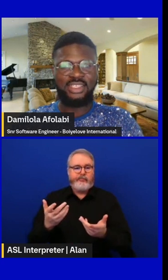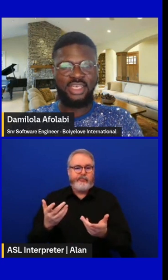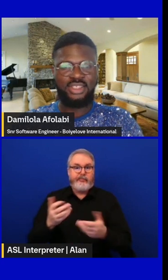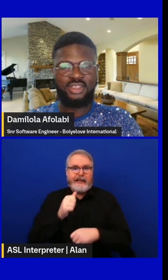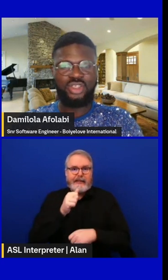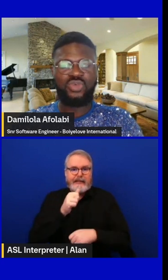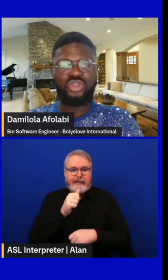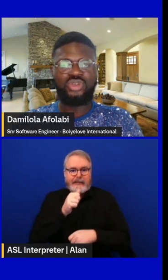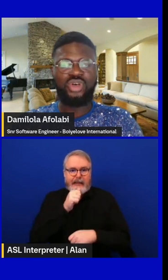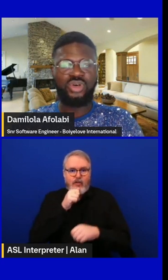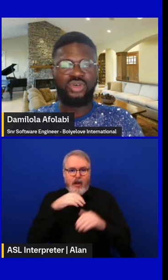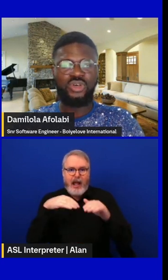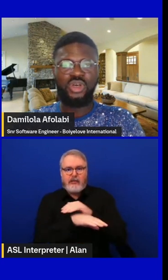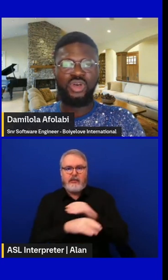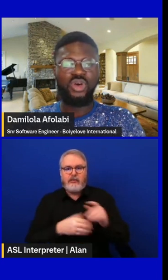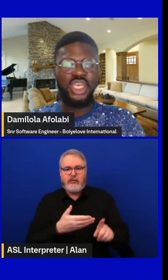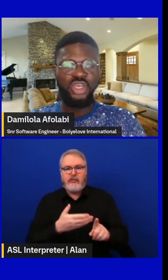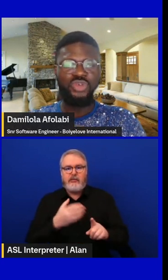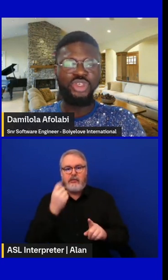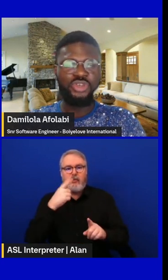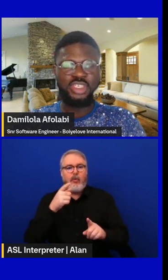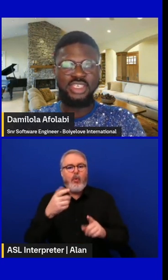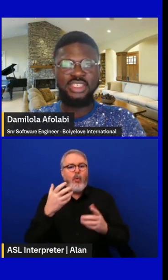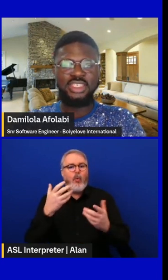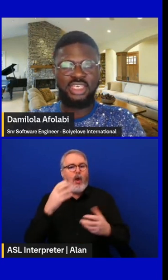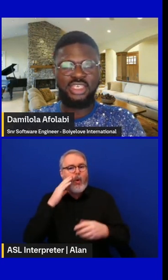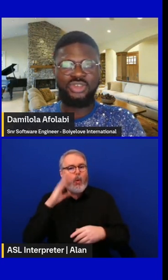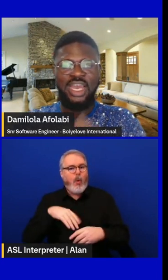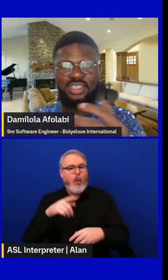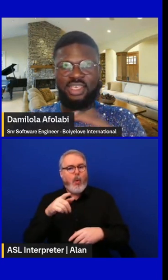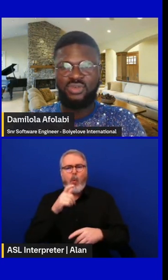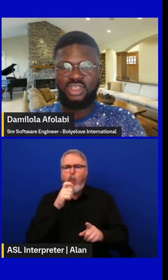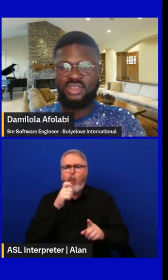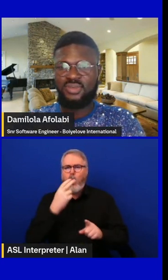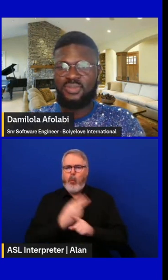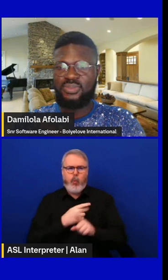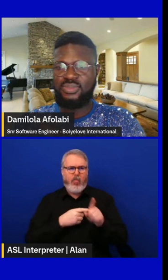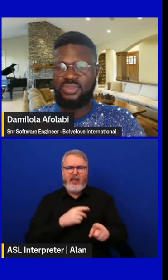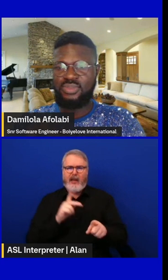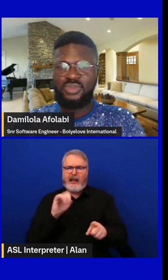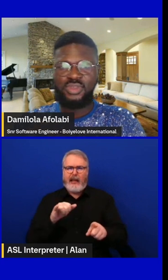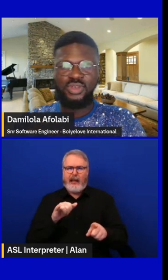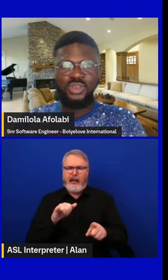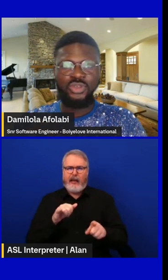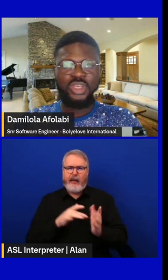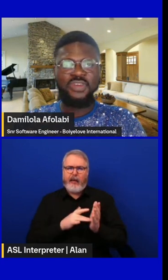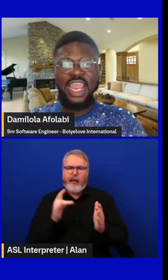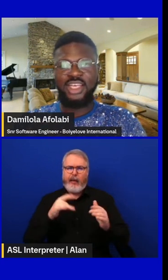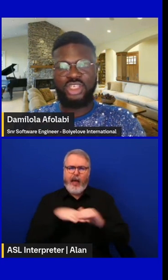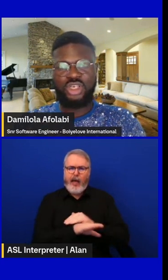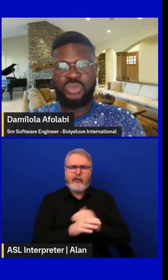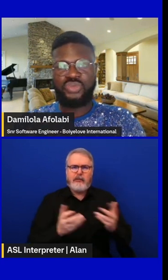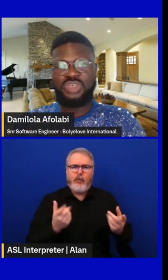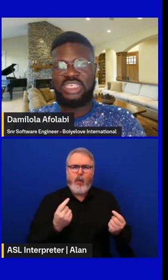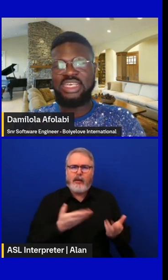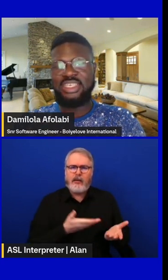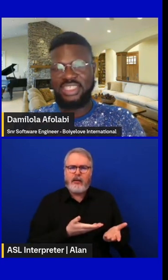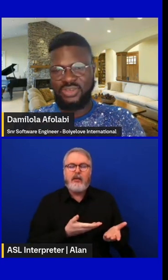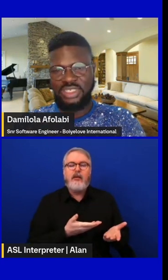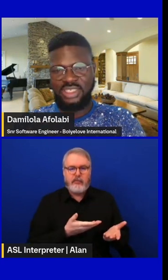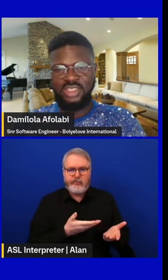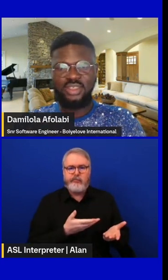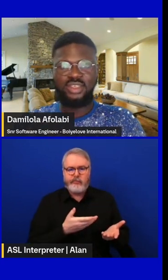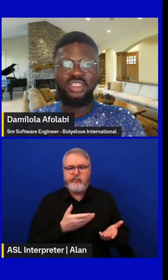secret access. You want to know, okay, who used this key to access what? So every action reading